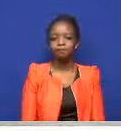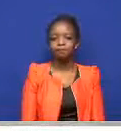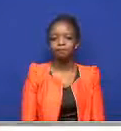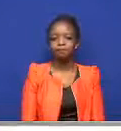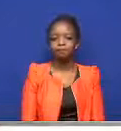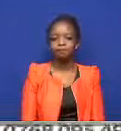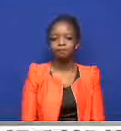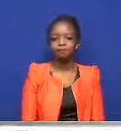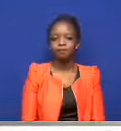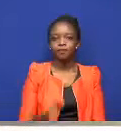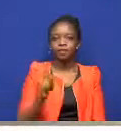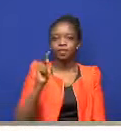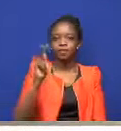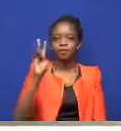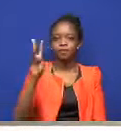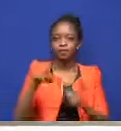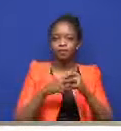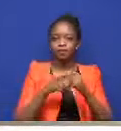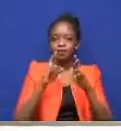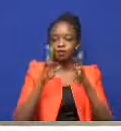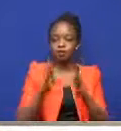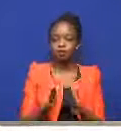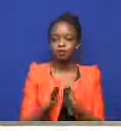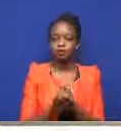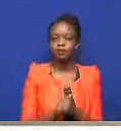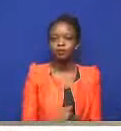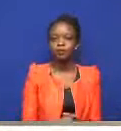For TV 47, I'm Zainab Mohammed.